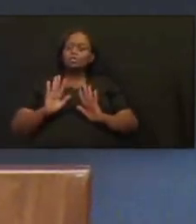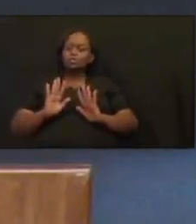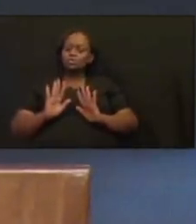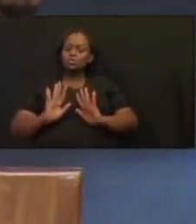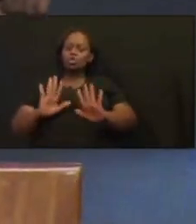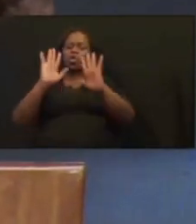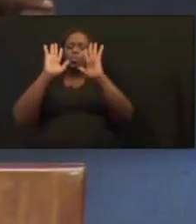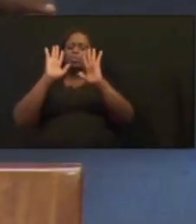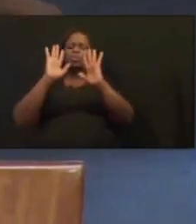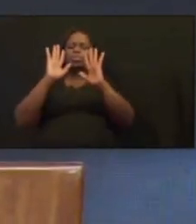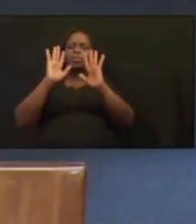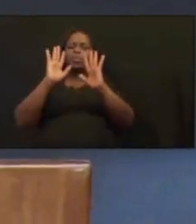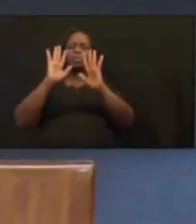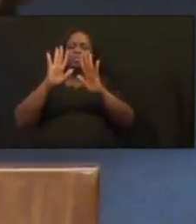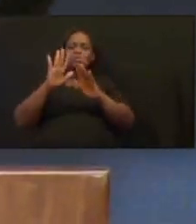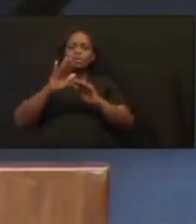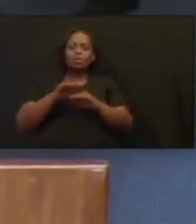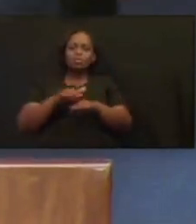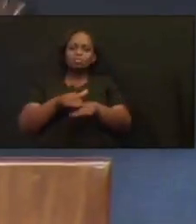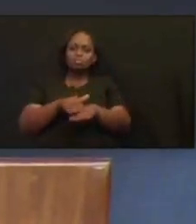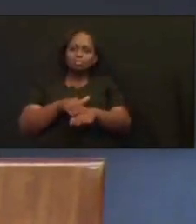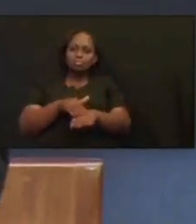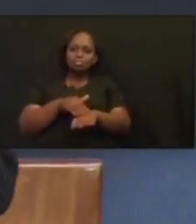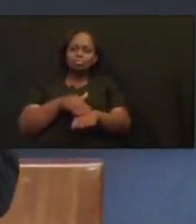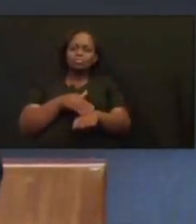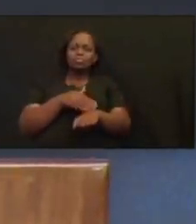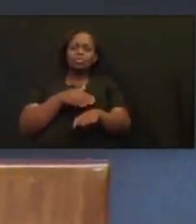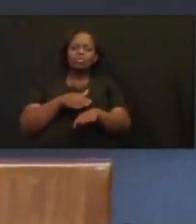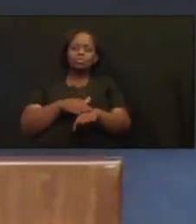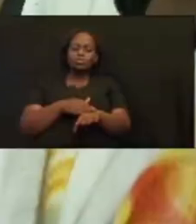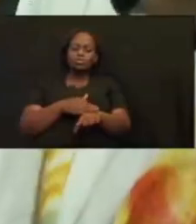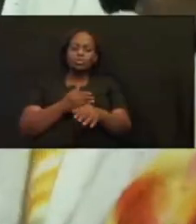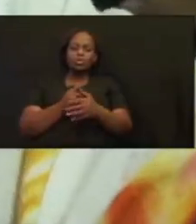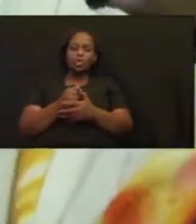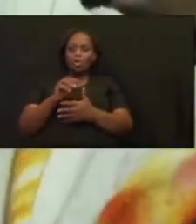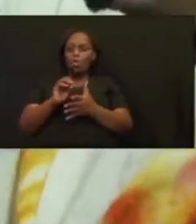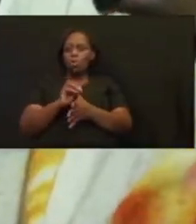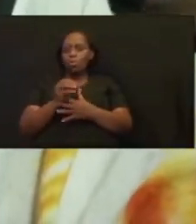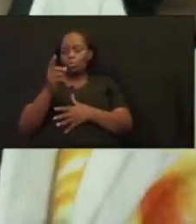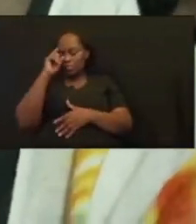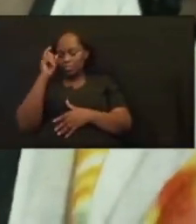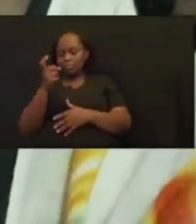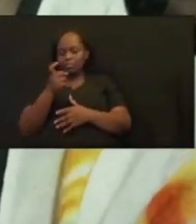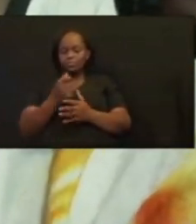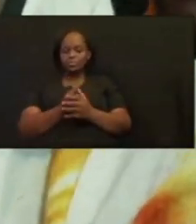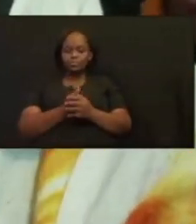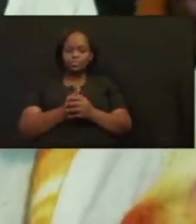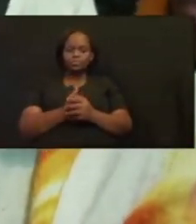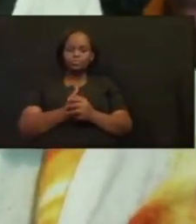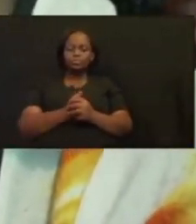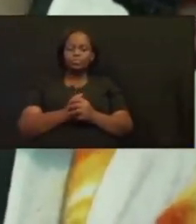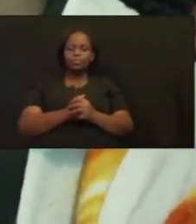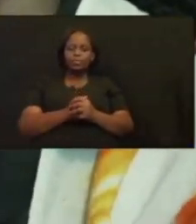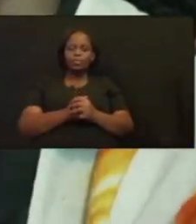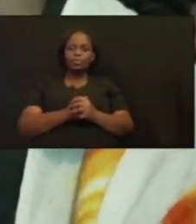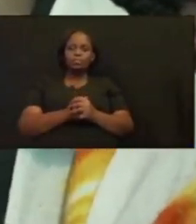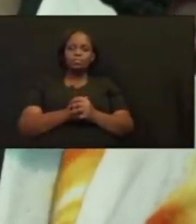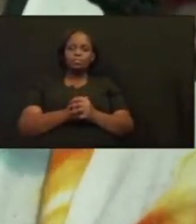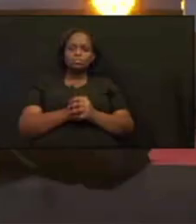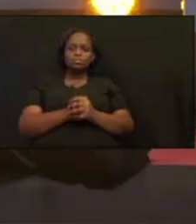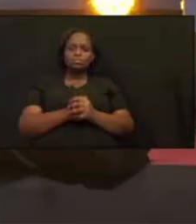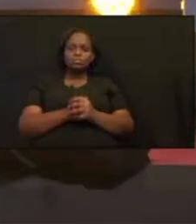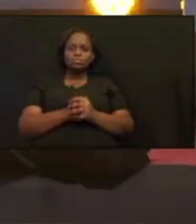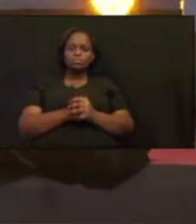God would have revealed to you that one of your major assignments is your womb, the prophet that womb will carry. You wouldn't